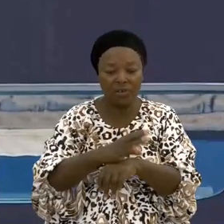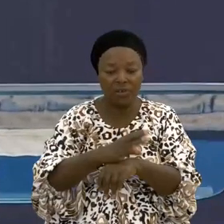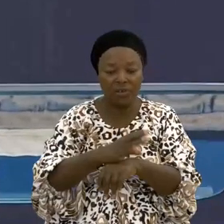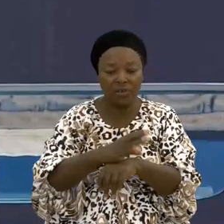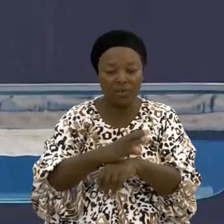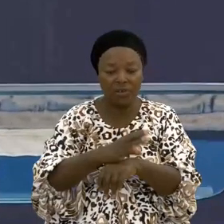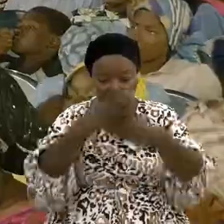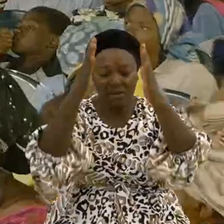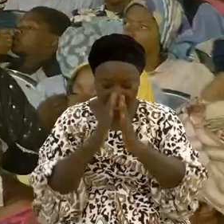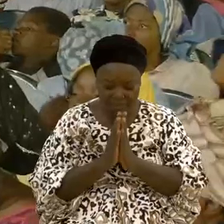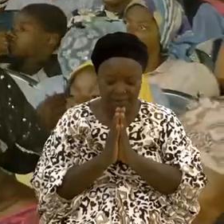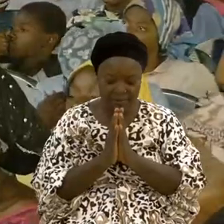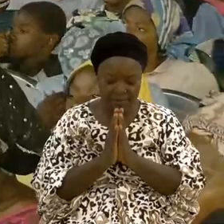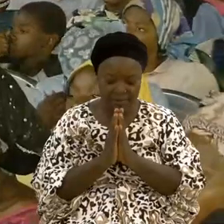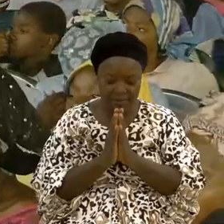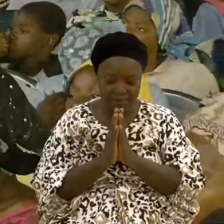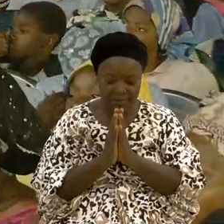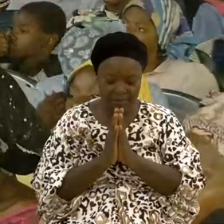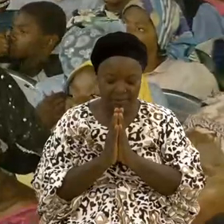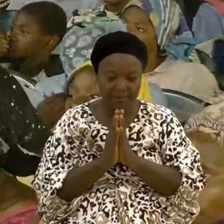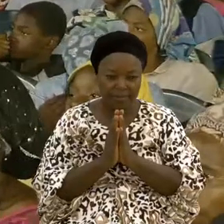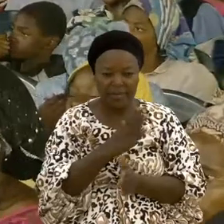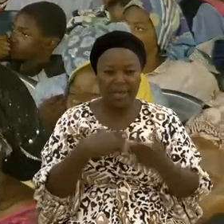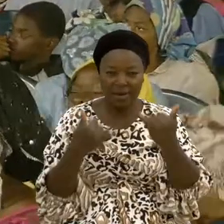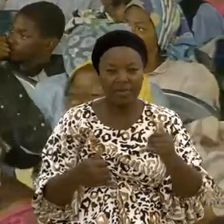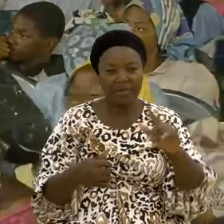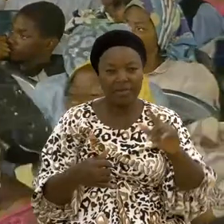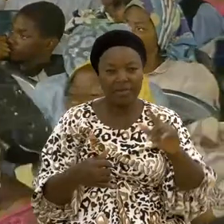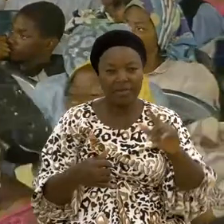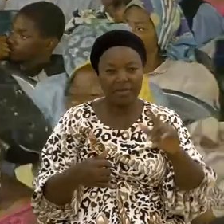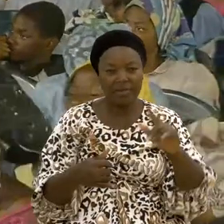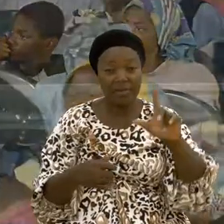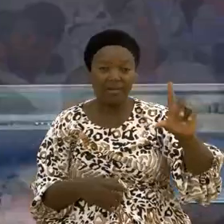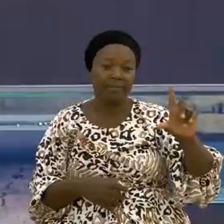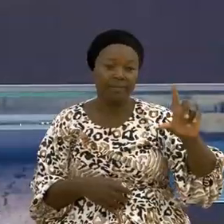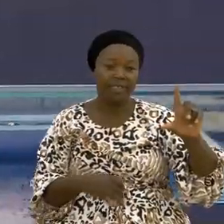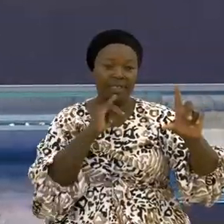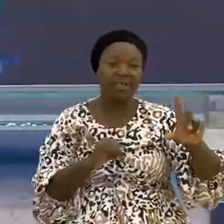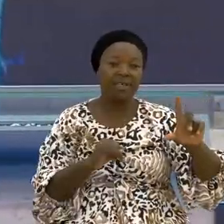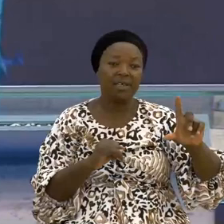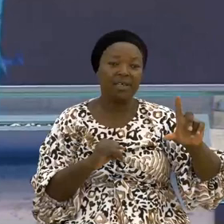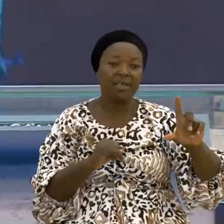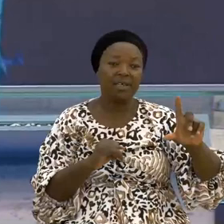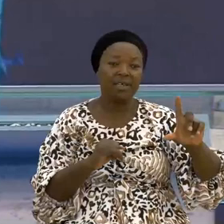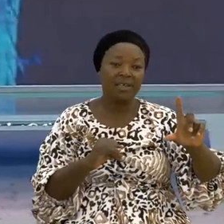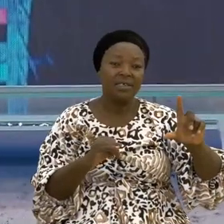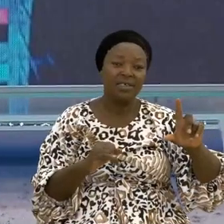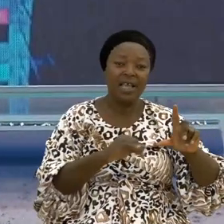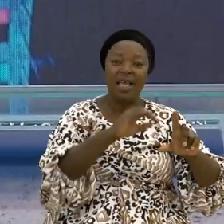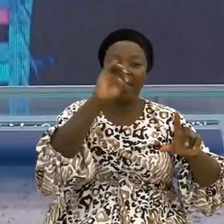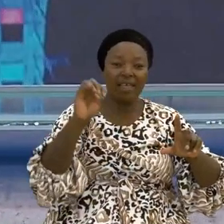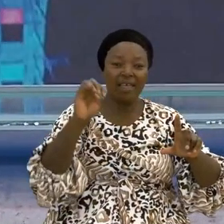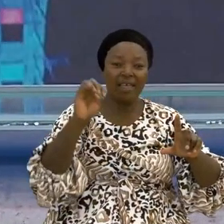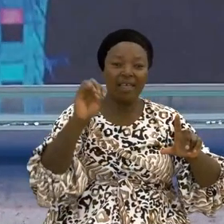said, amen. And now L is the lasting miracle.